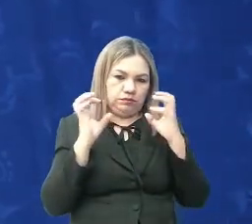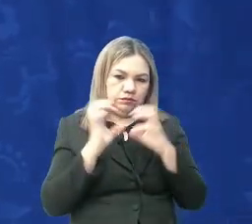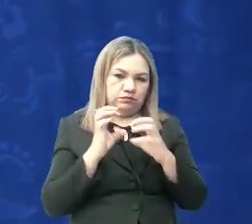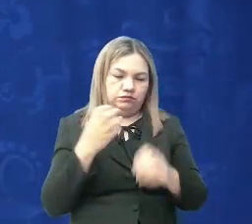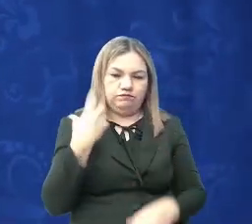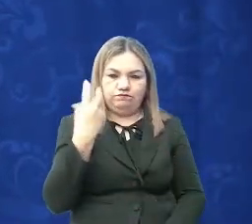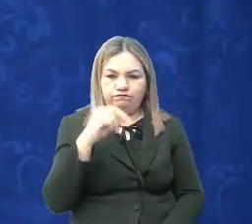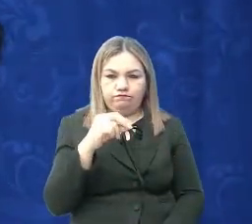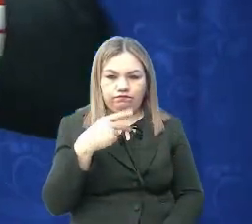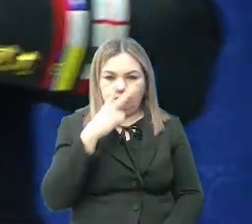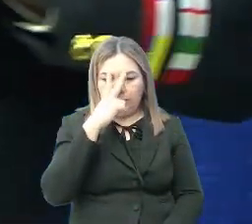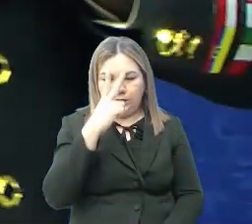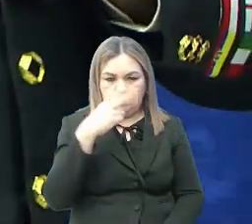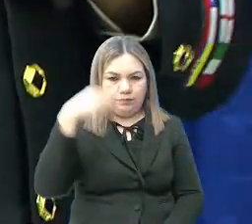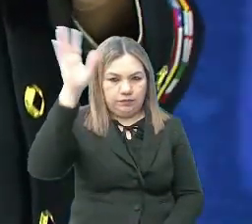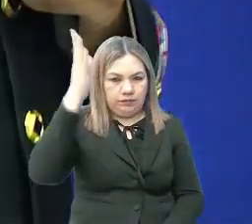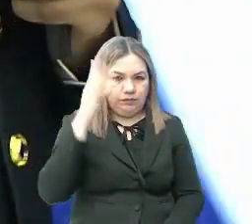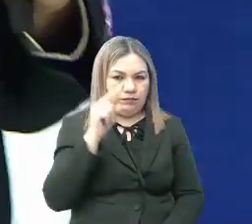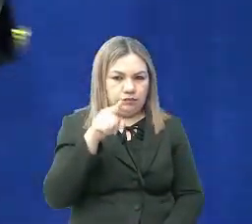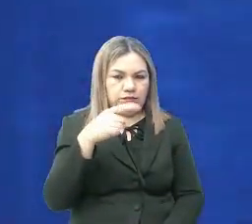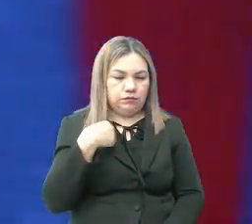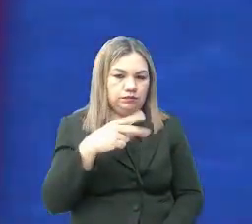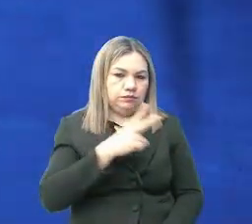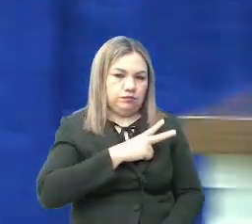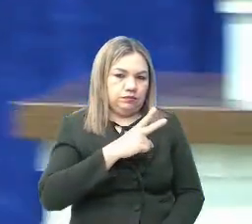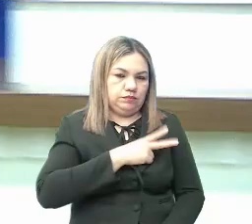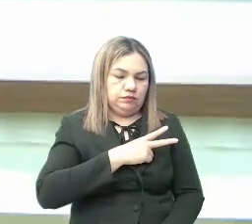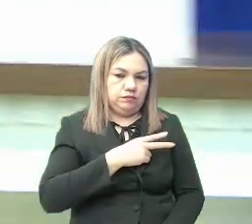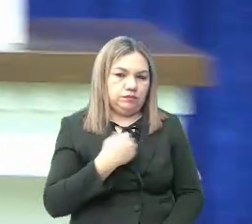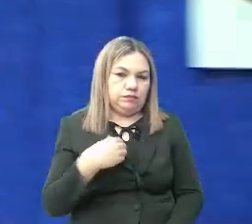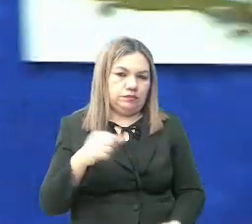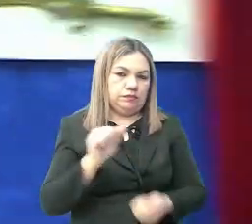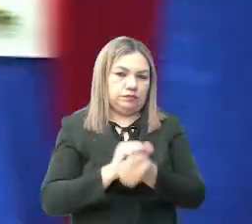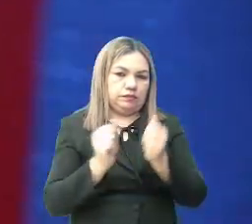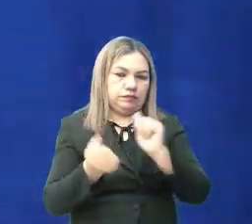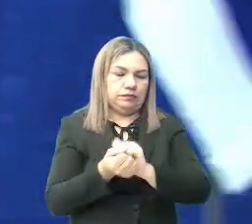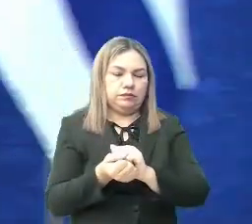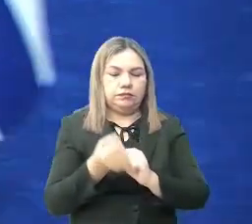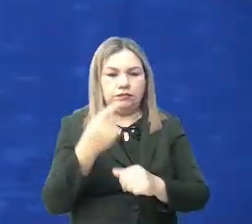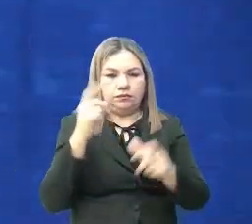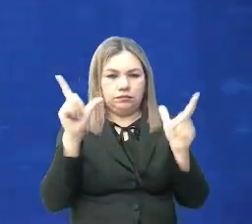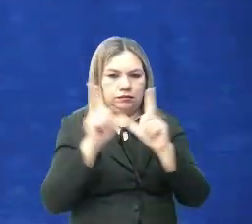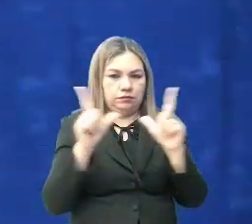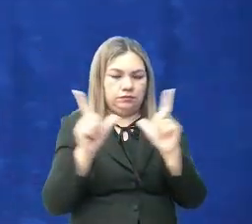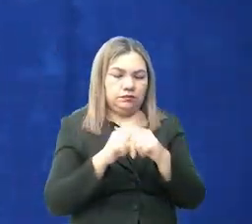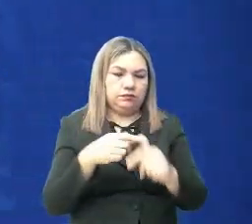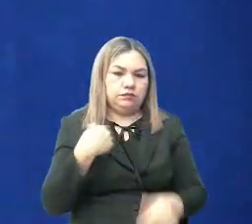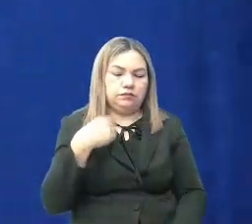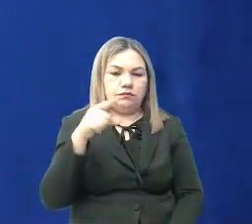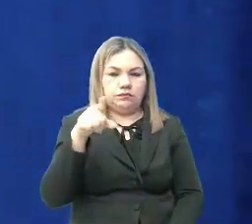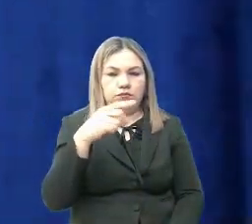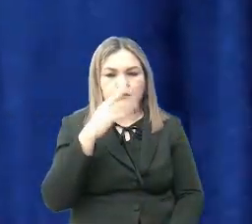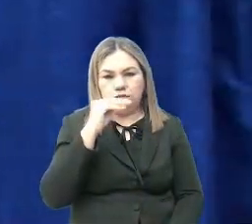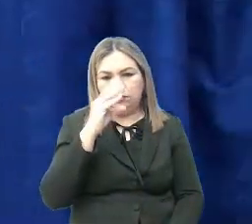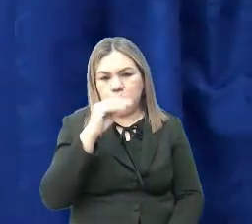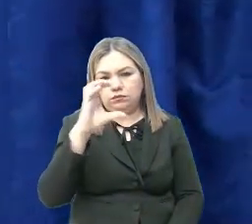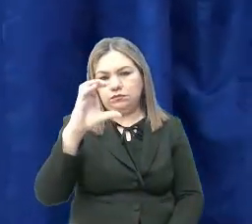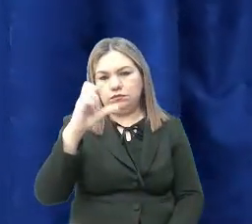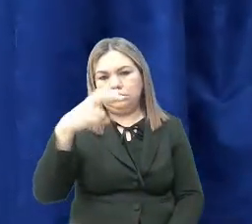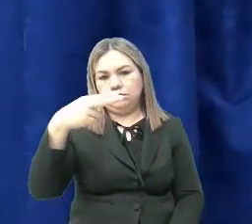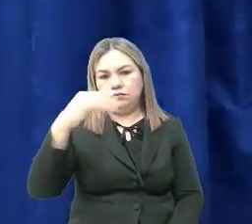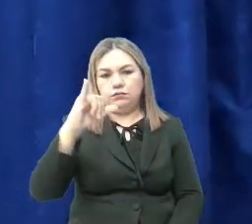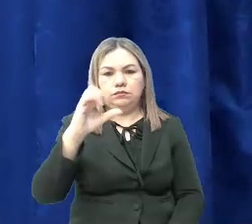know what God thinks of your pornography life, of your gossip life, of